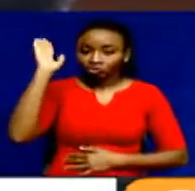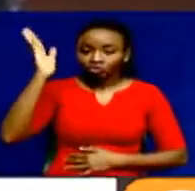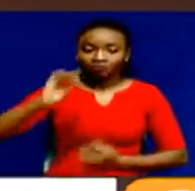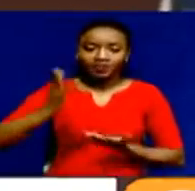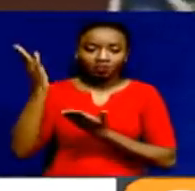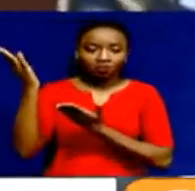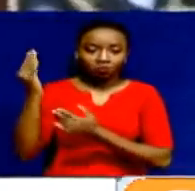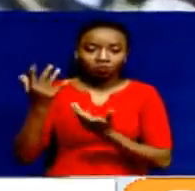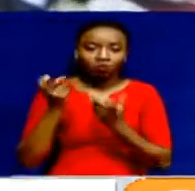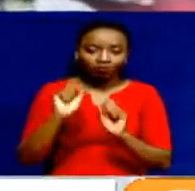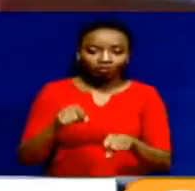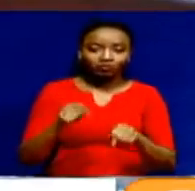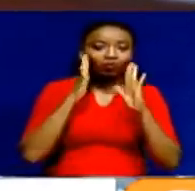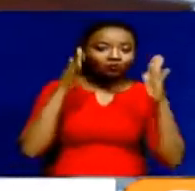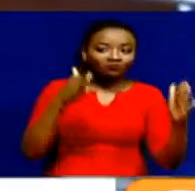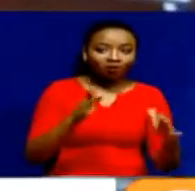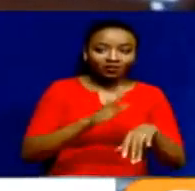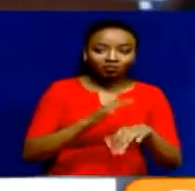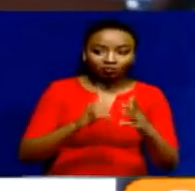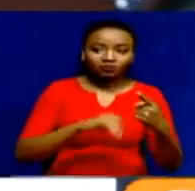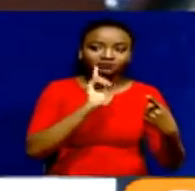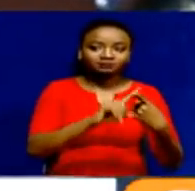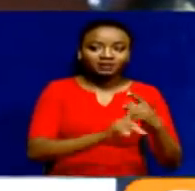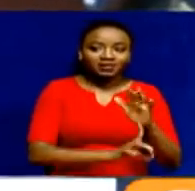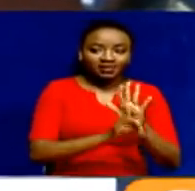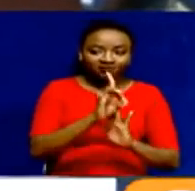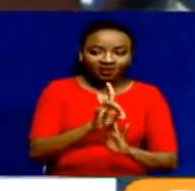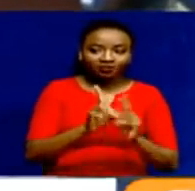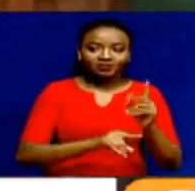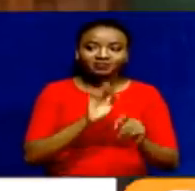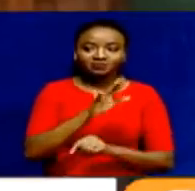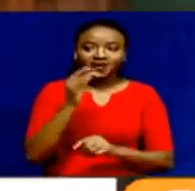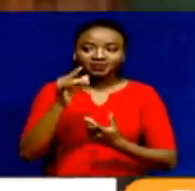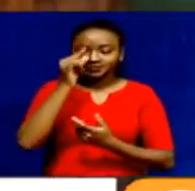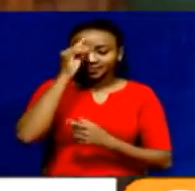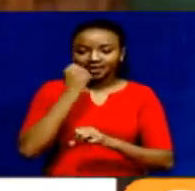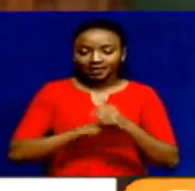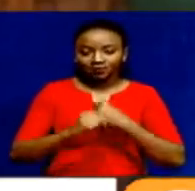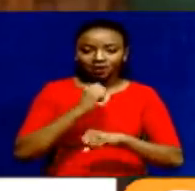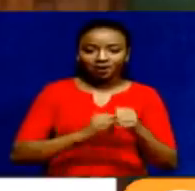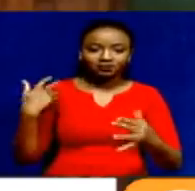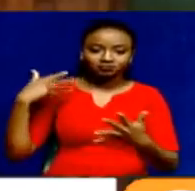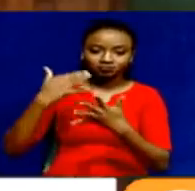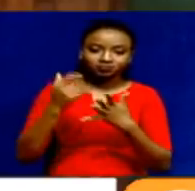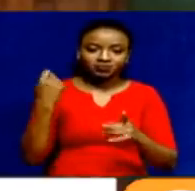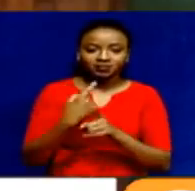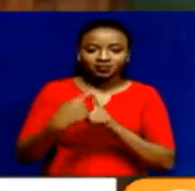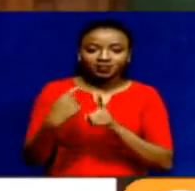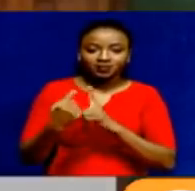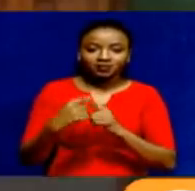ikitarajiwa kuangazia miradi ya maendeleo ambayo serikali yake imefanya kwa miaka 9. Is an urgent need for